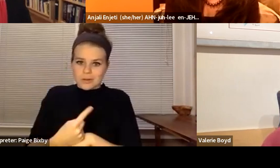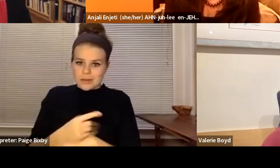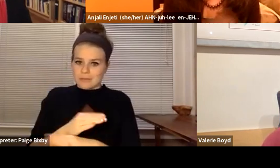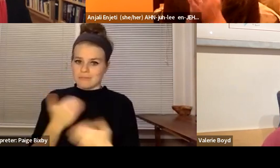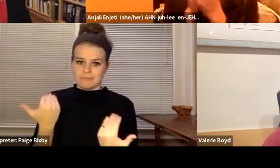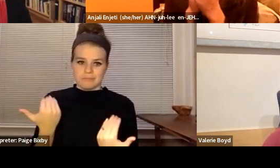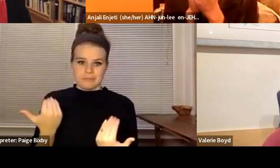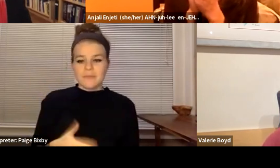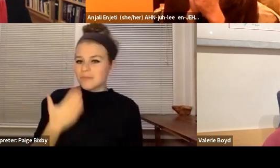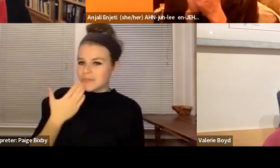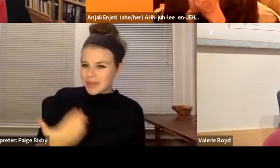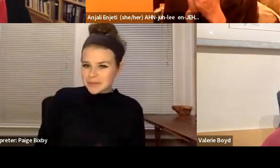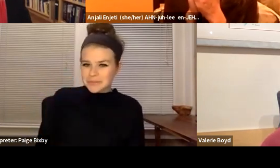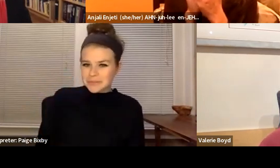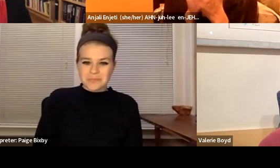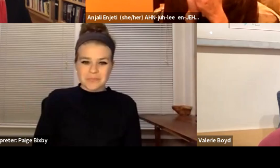Thank you.